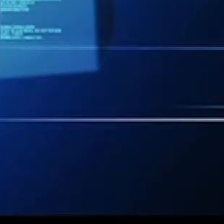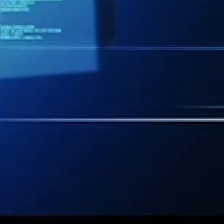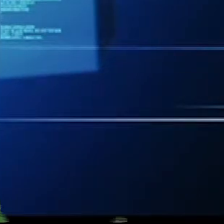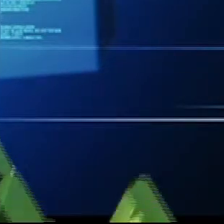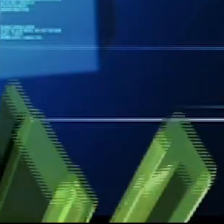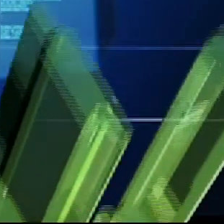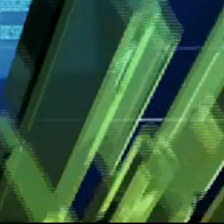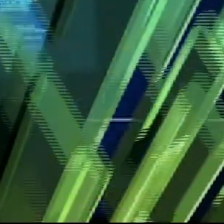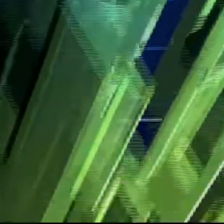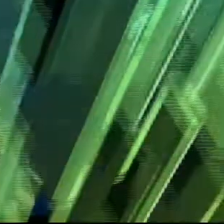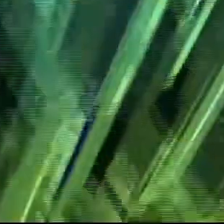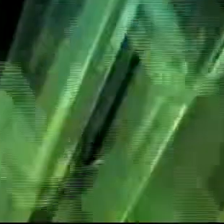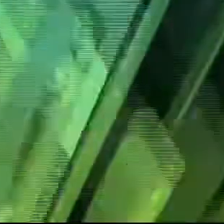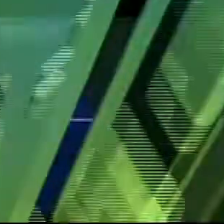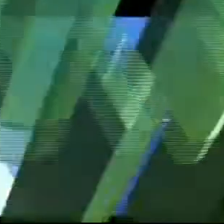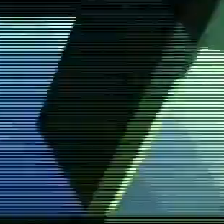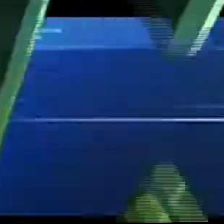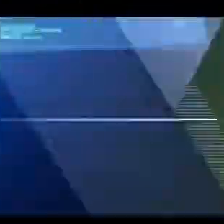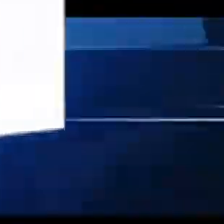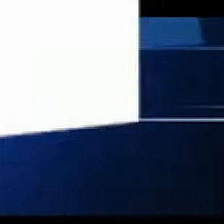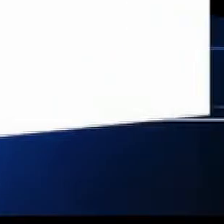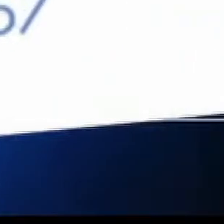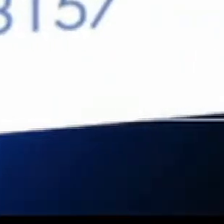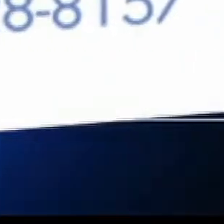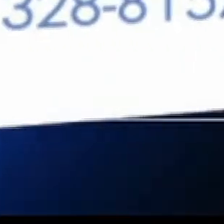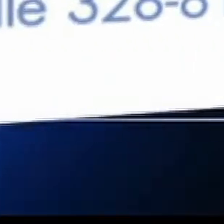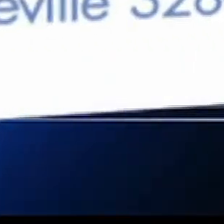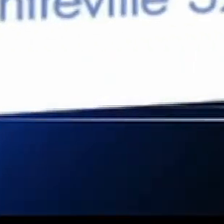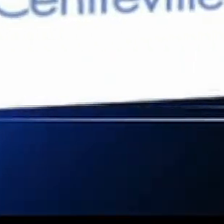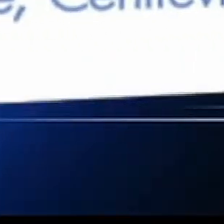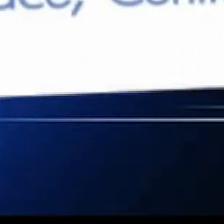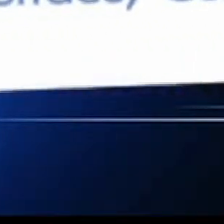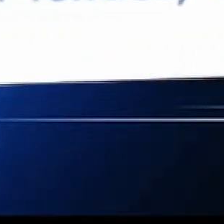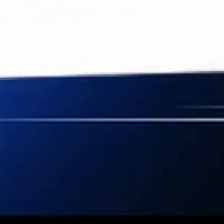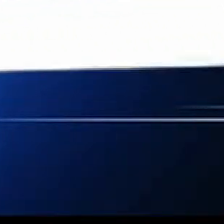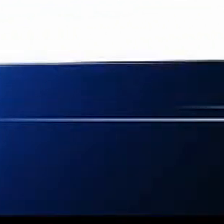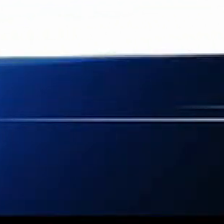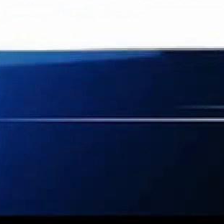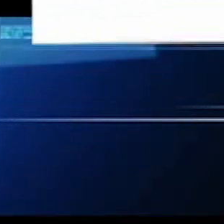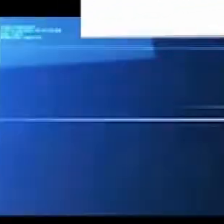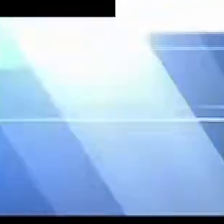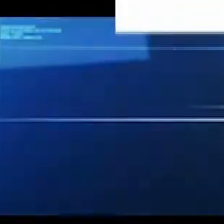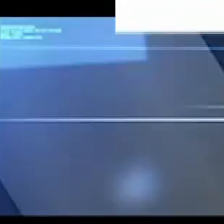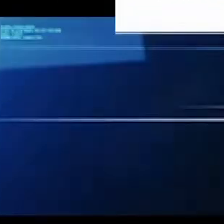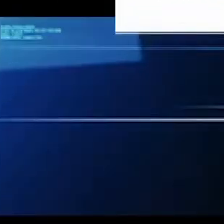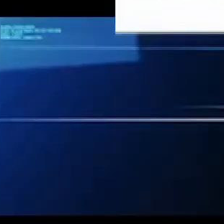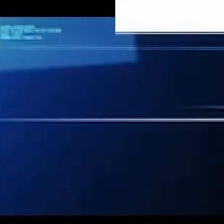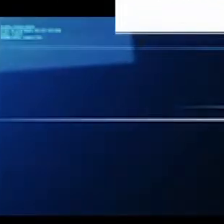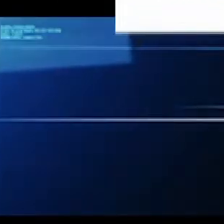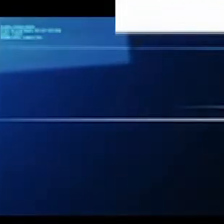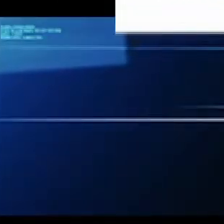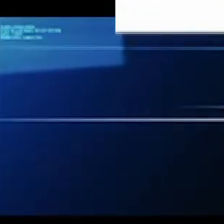This is ZNS Total Sports, brought to you by Fourth Terrace Diagnostic Center.